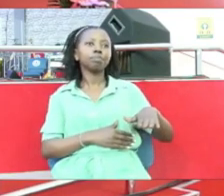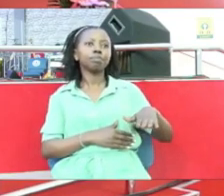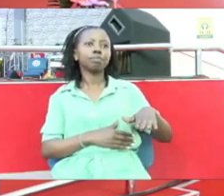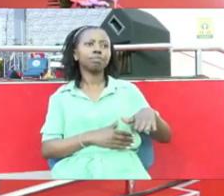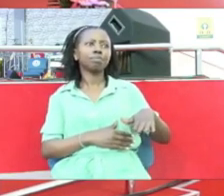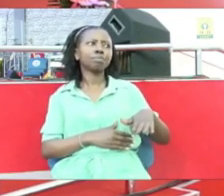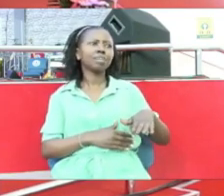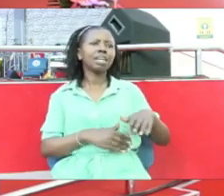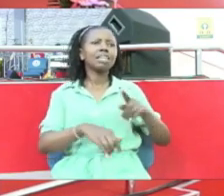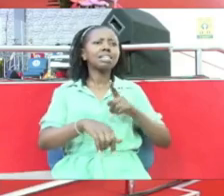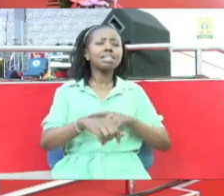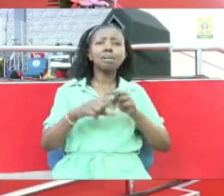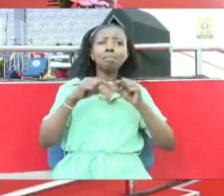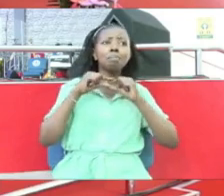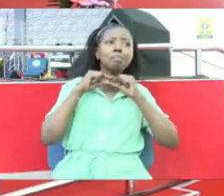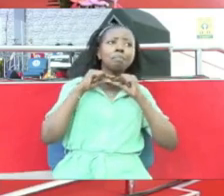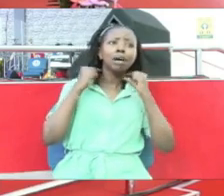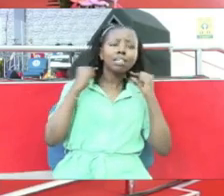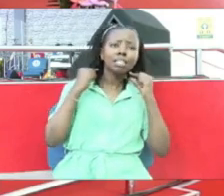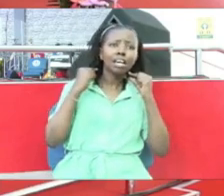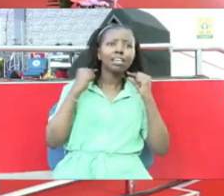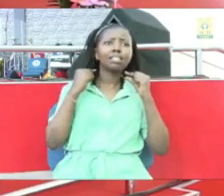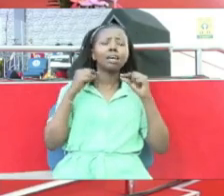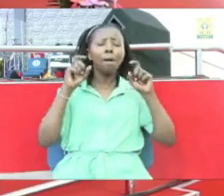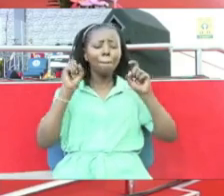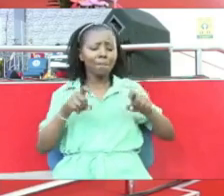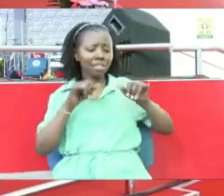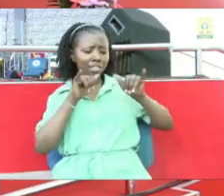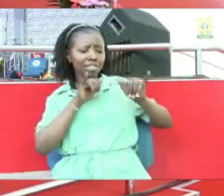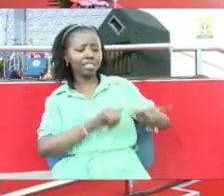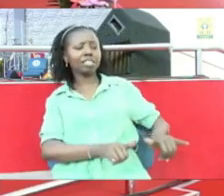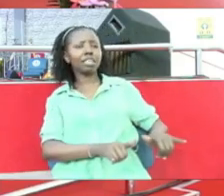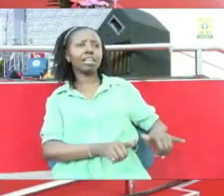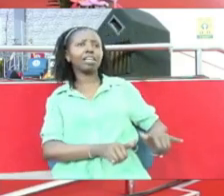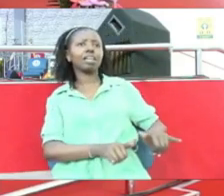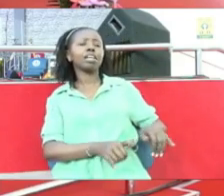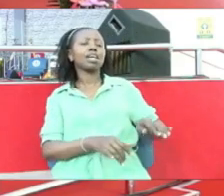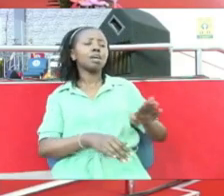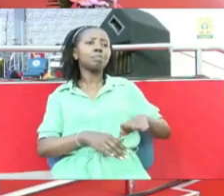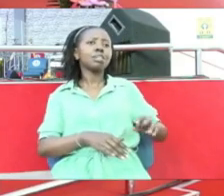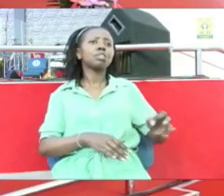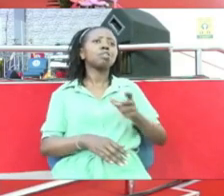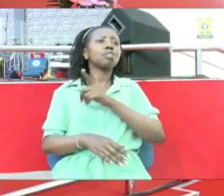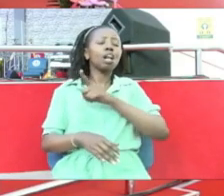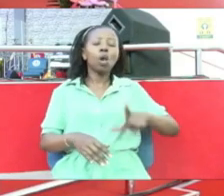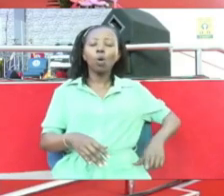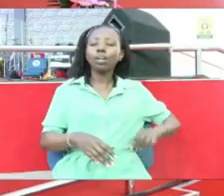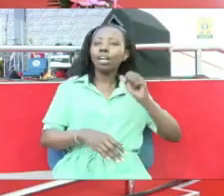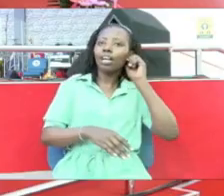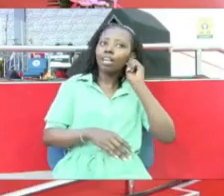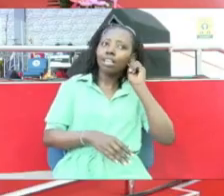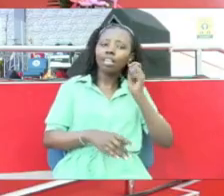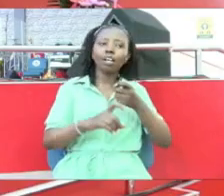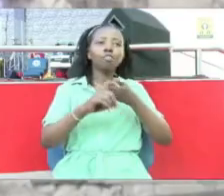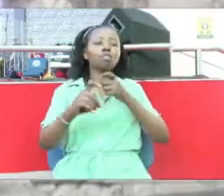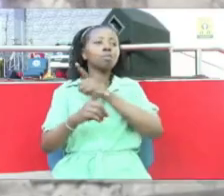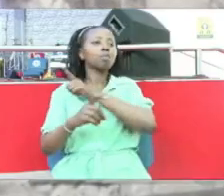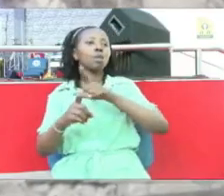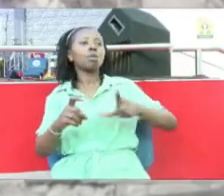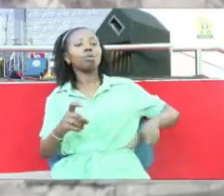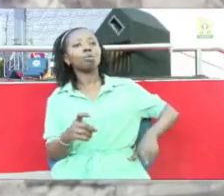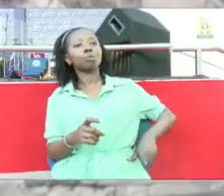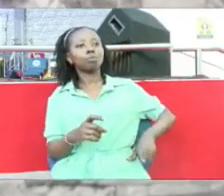Even pastors, there are times we need to sit down and hear from the Lord. Hata wachungaji, kuna wakati unastahili